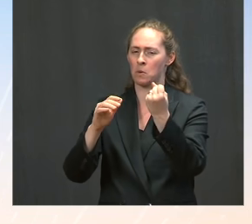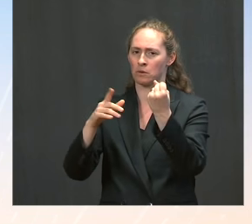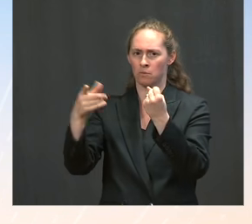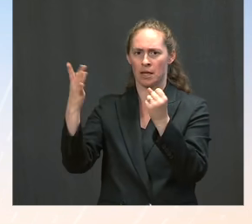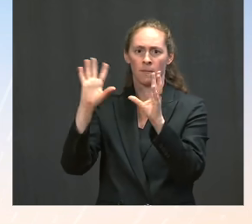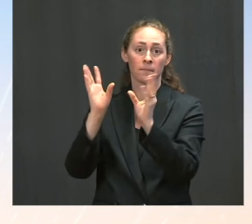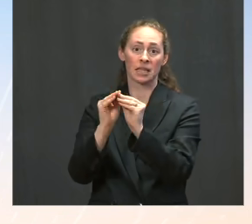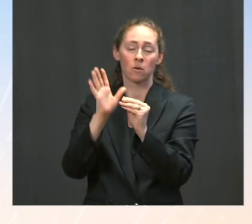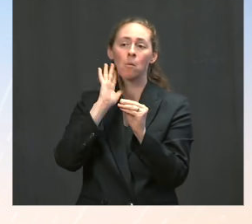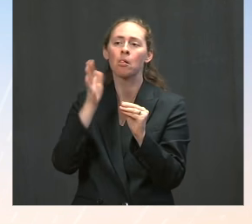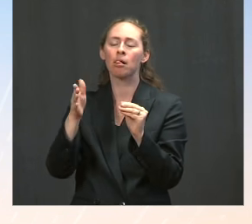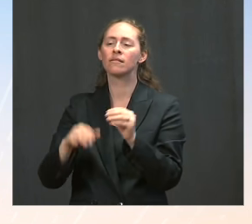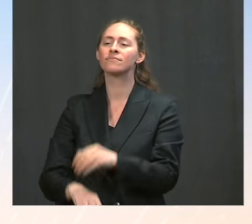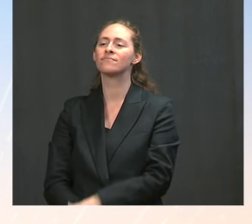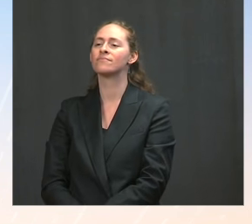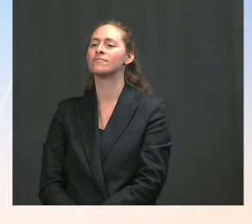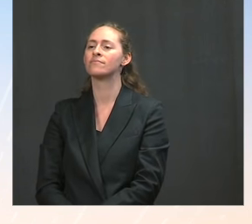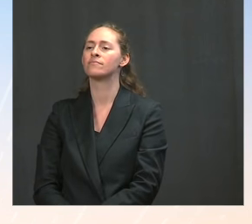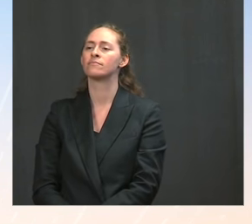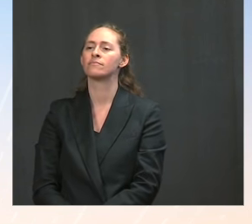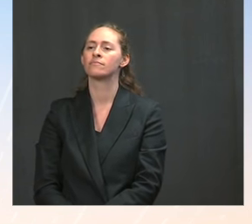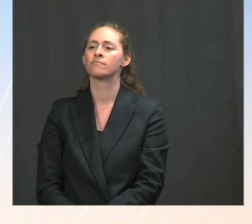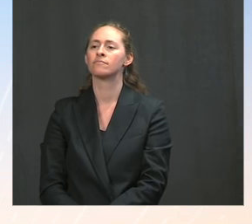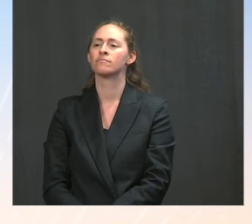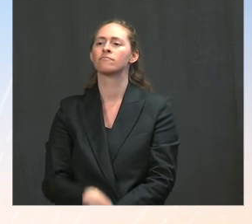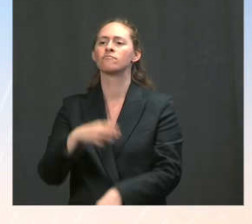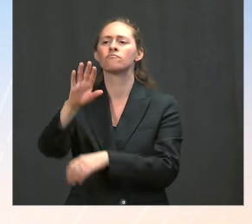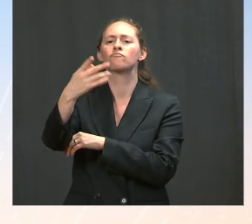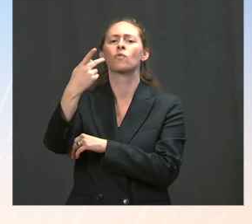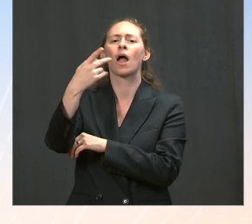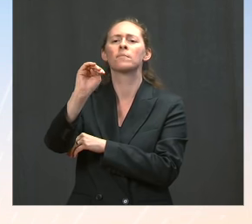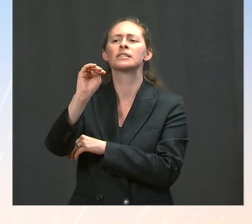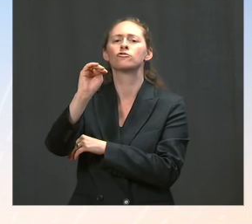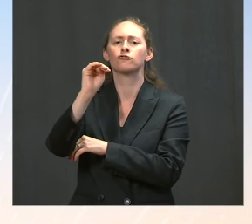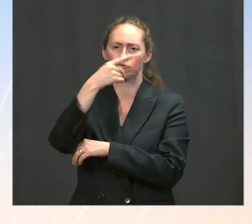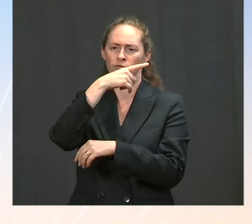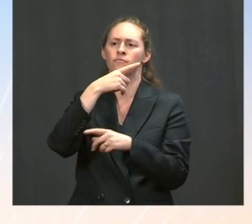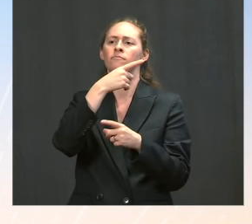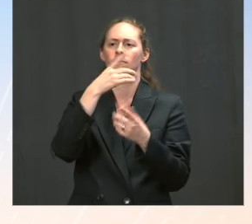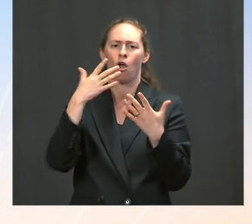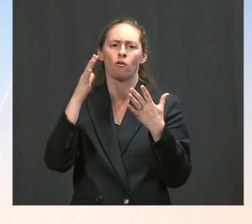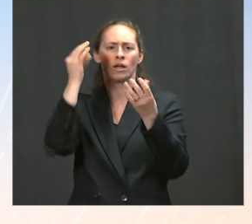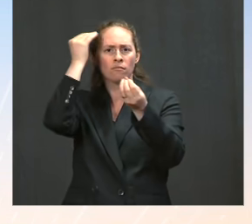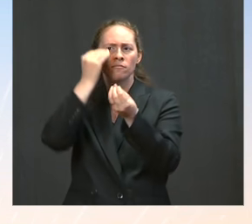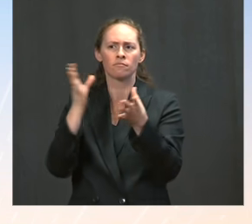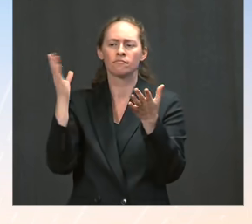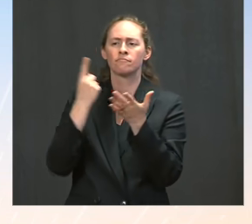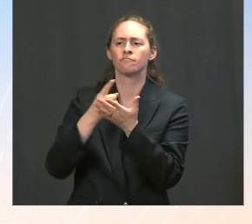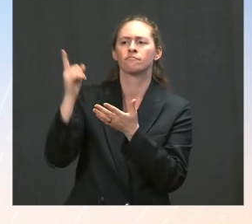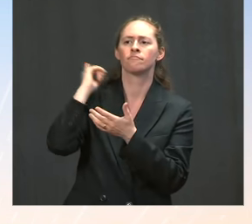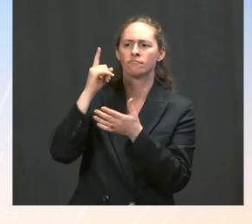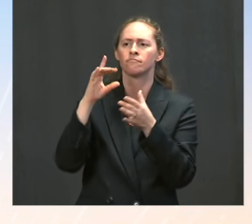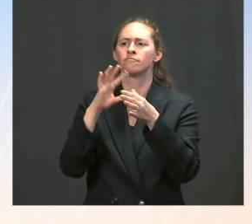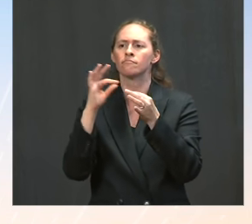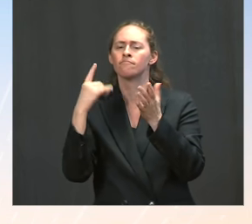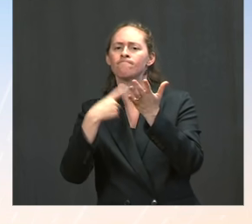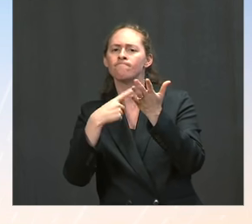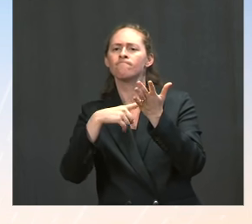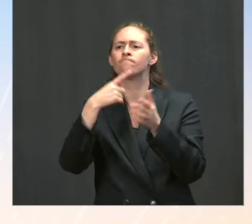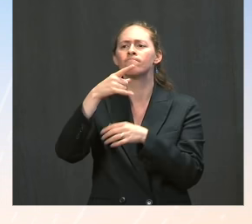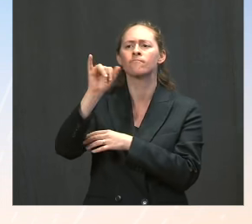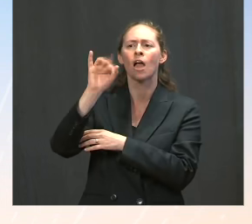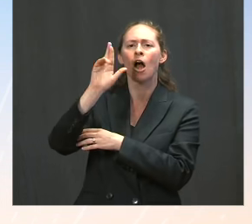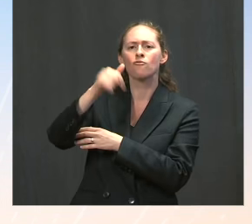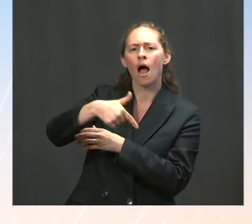stated publicly last week, even with the decreasing need for U.S. forces with a combat role in Iraq, his government is requesting continuing